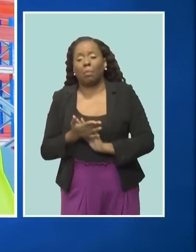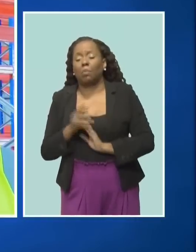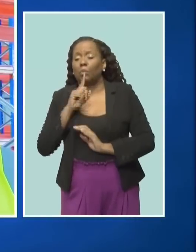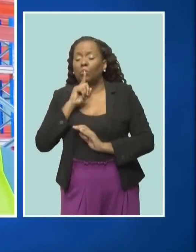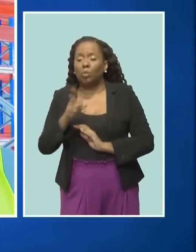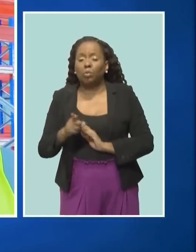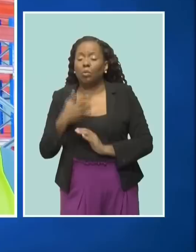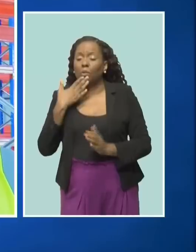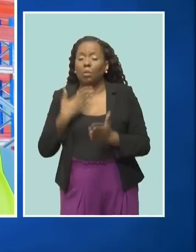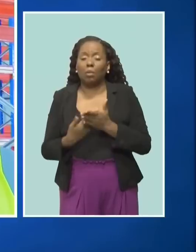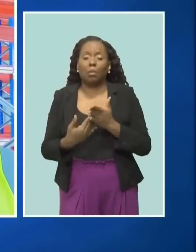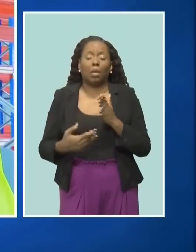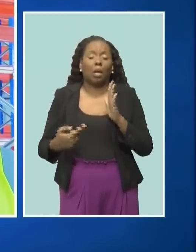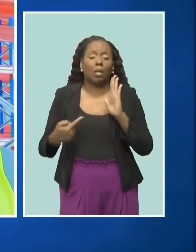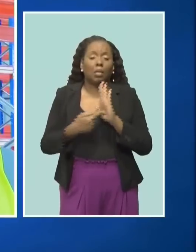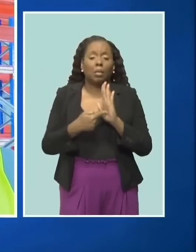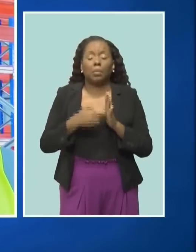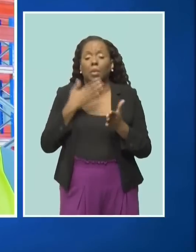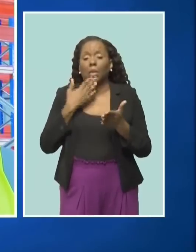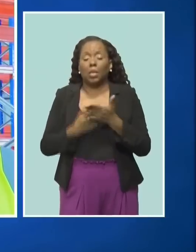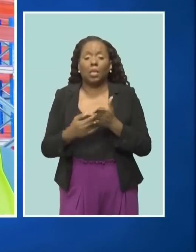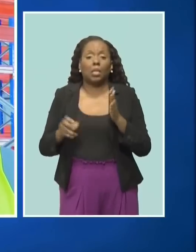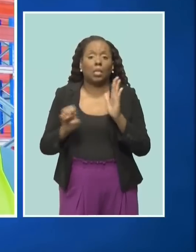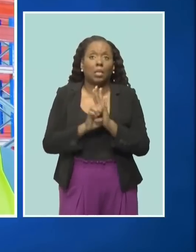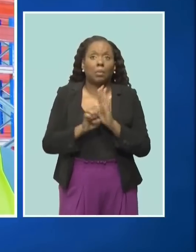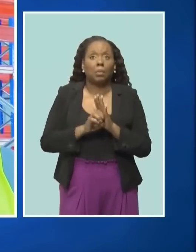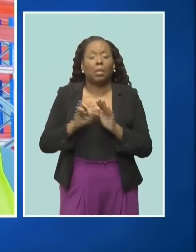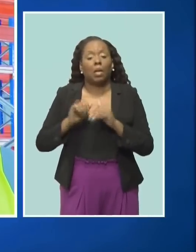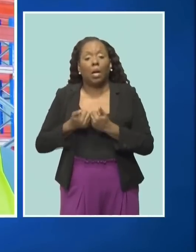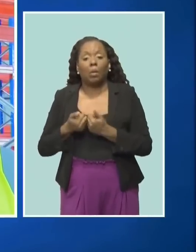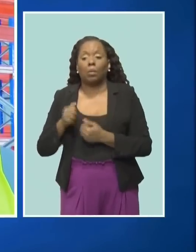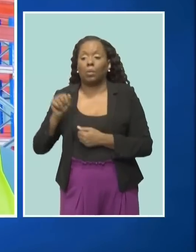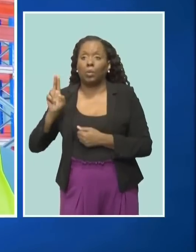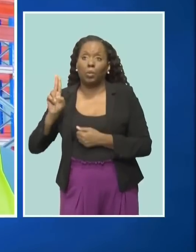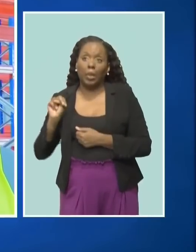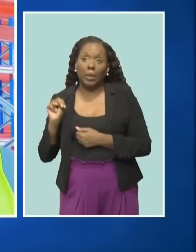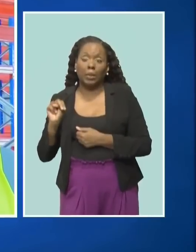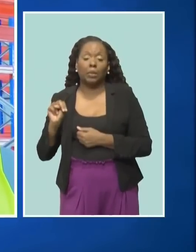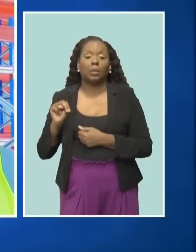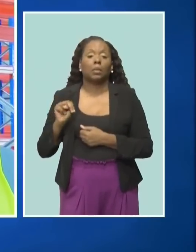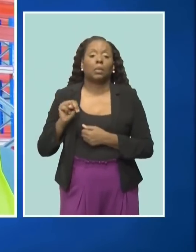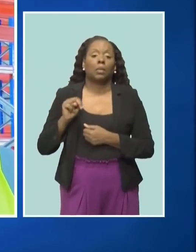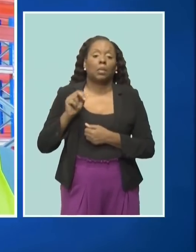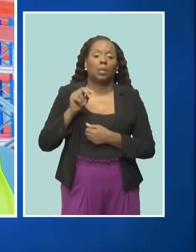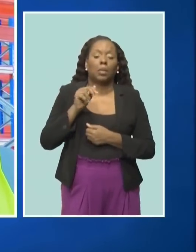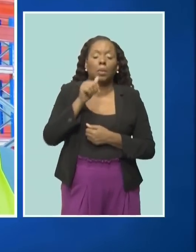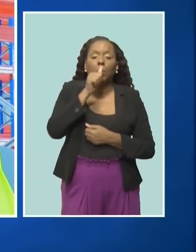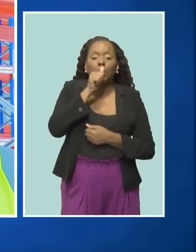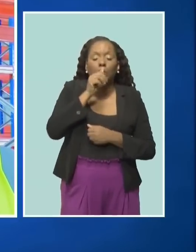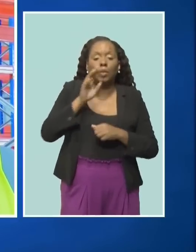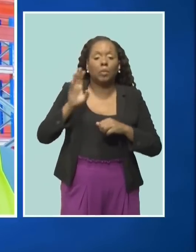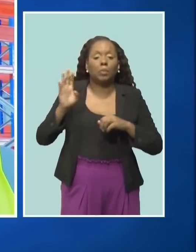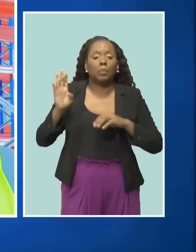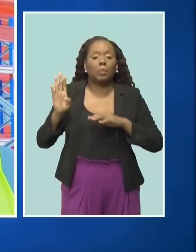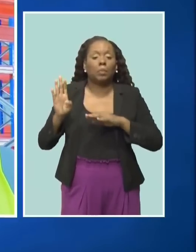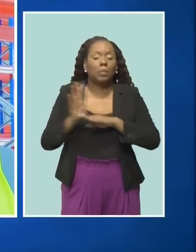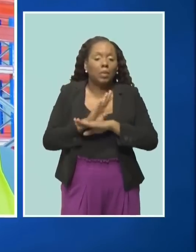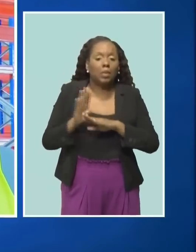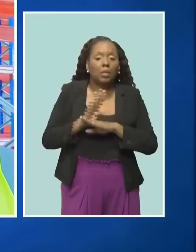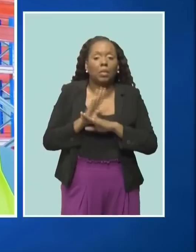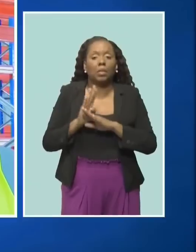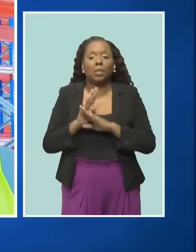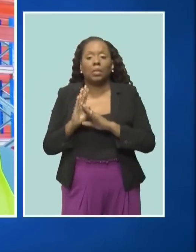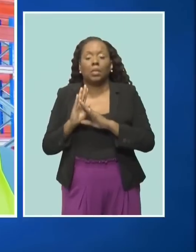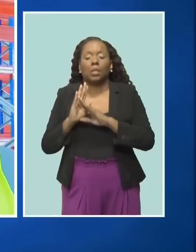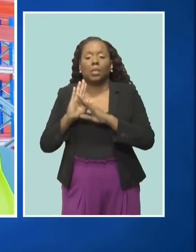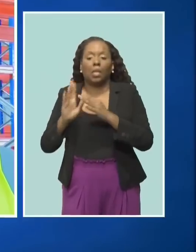great example of how the UN, government, private sector and other partners are coming together, rallying behind the